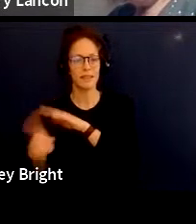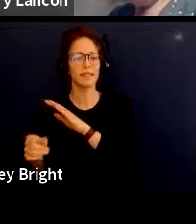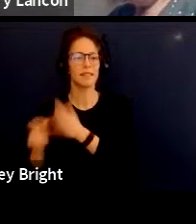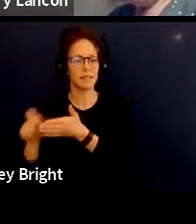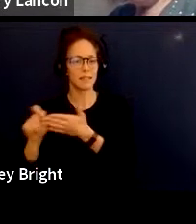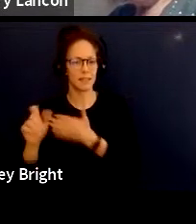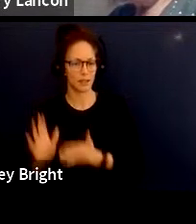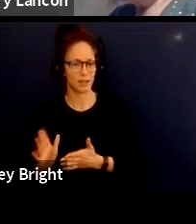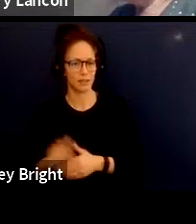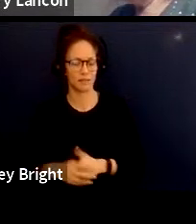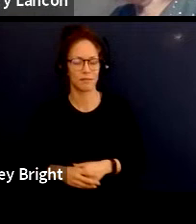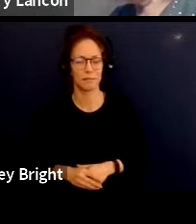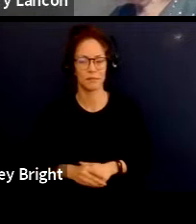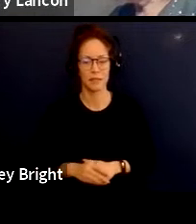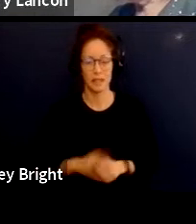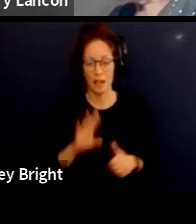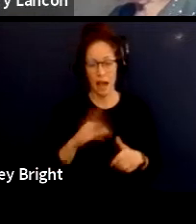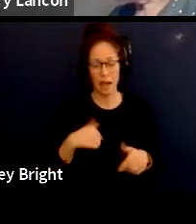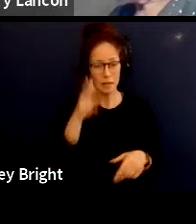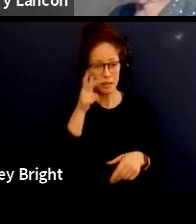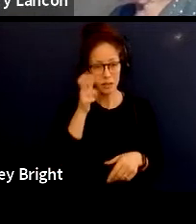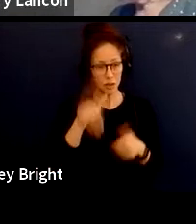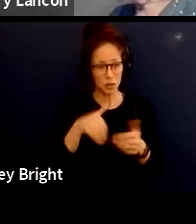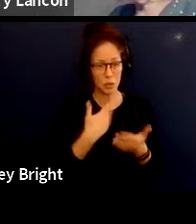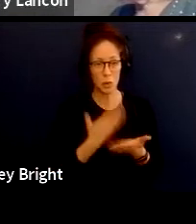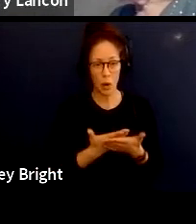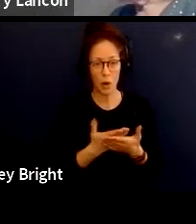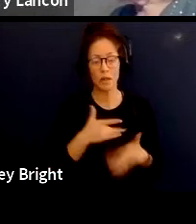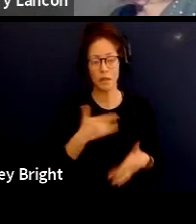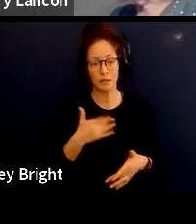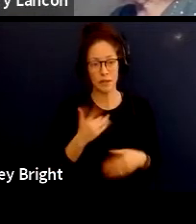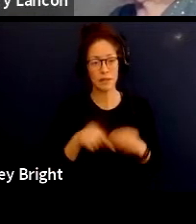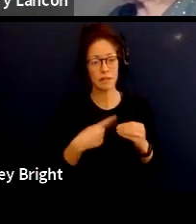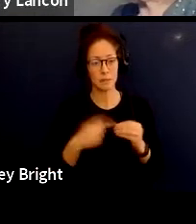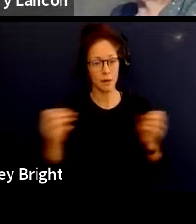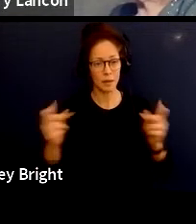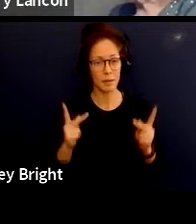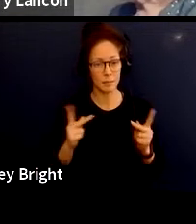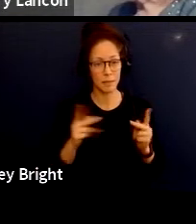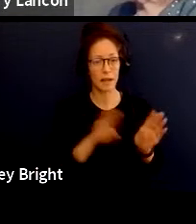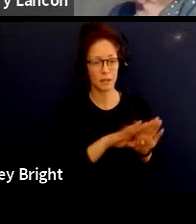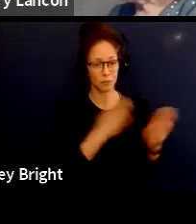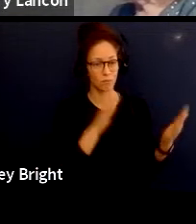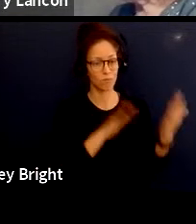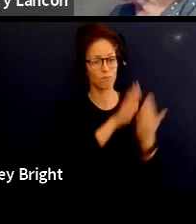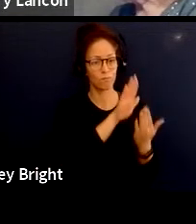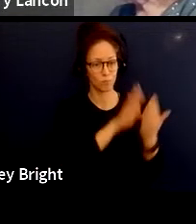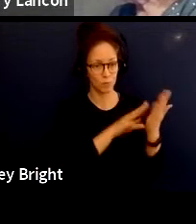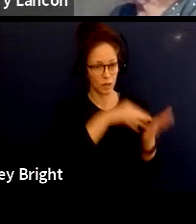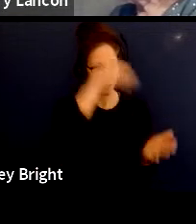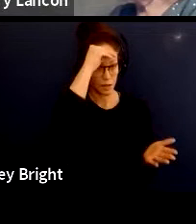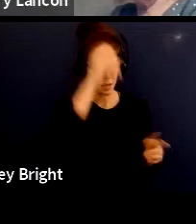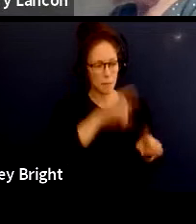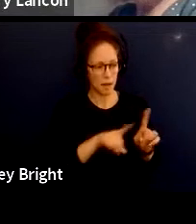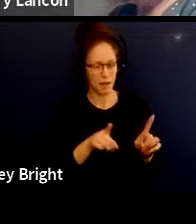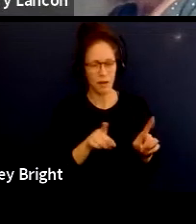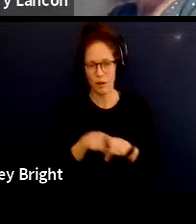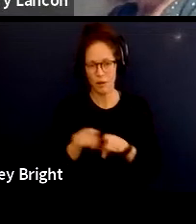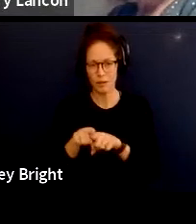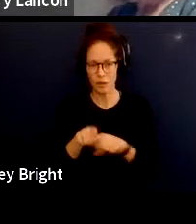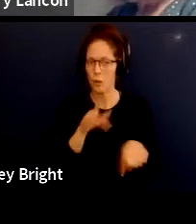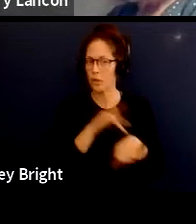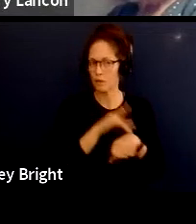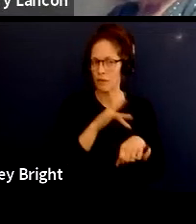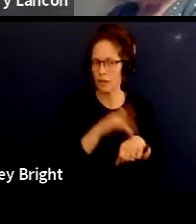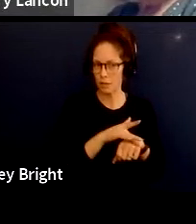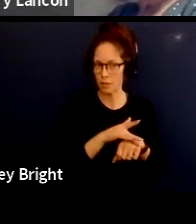concerns in regard to coming back to the in-person learning. But I think what needs to be addressed is the availability that the teachers